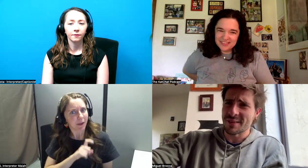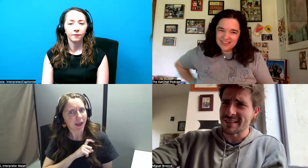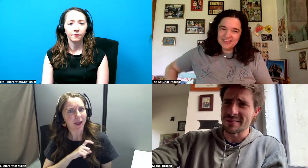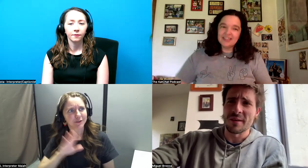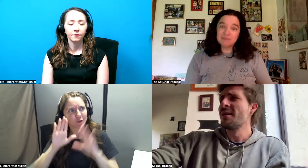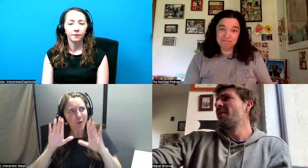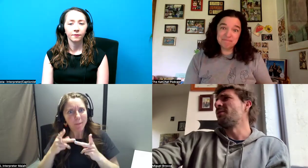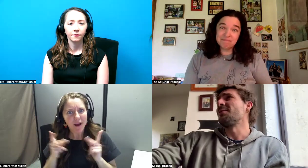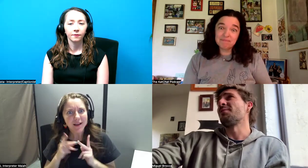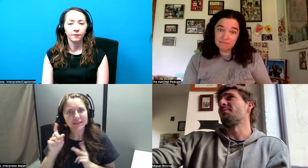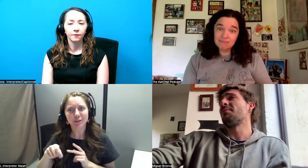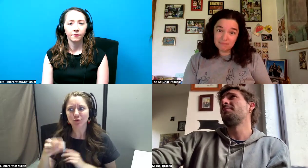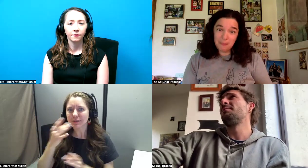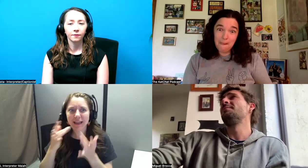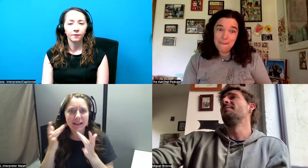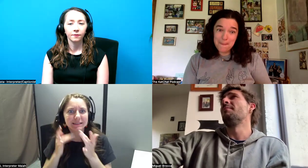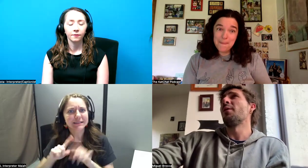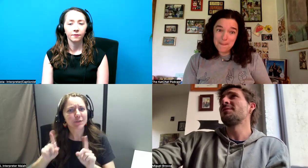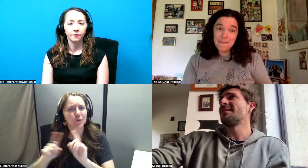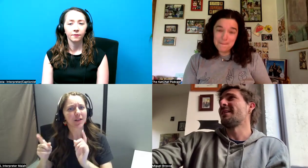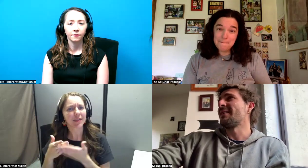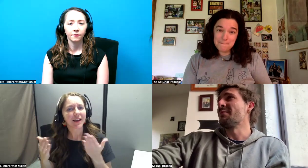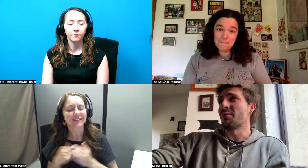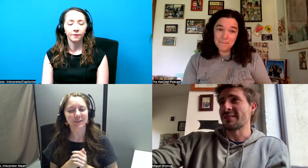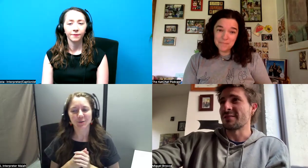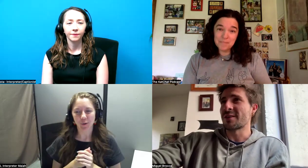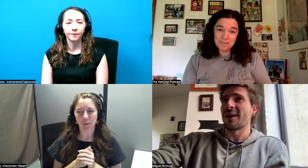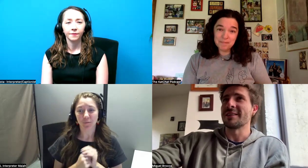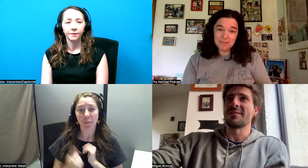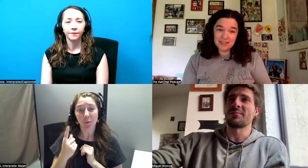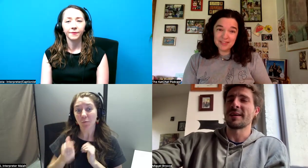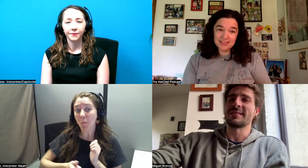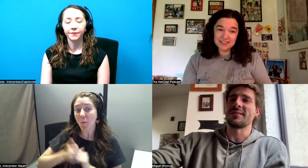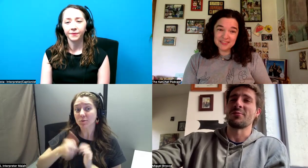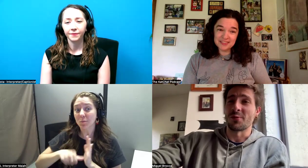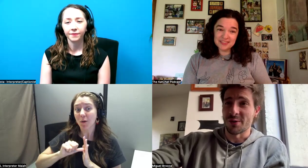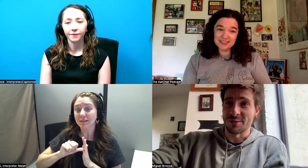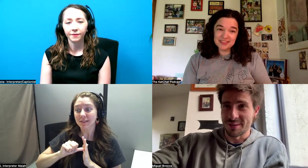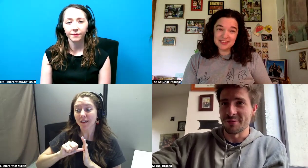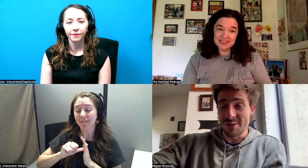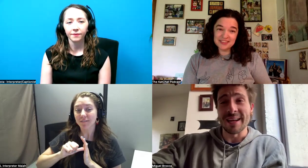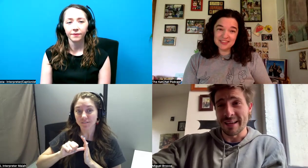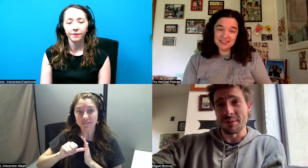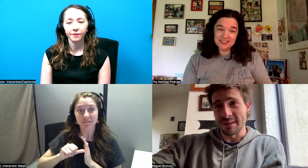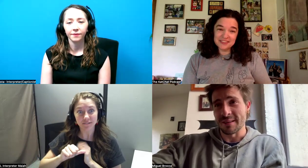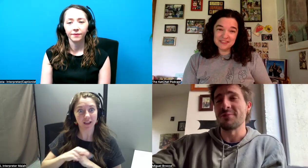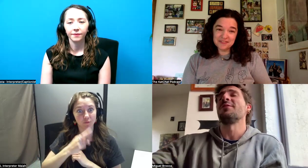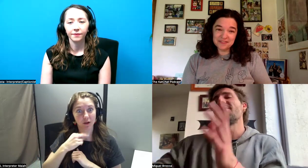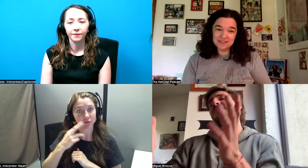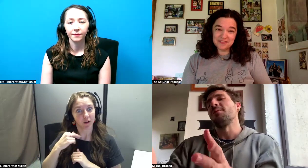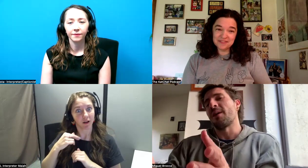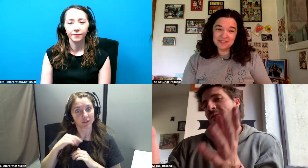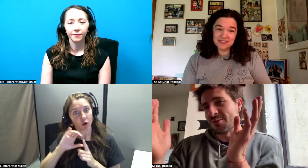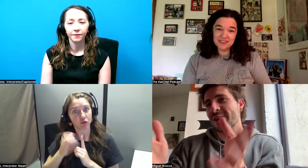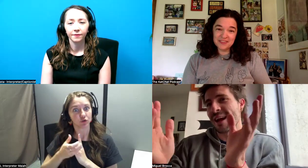eat lots of things. It's one of Mm-hmm. the most impressive culinary places in the world, you know, really. I mean, if you're